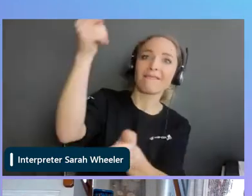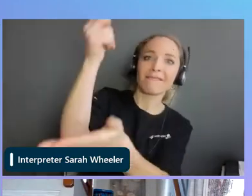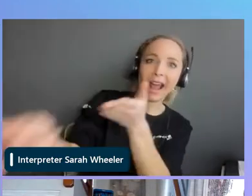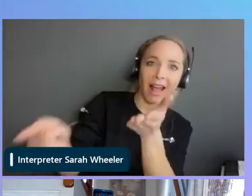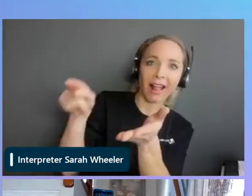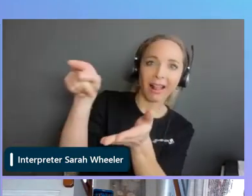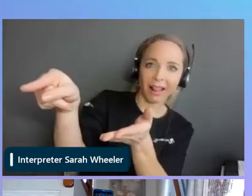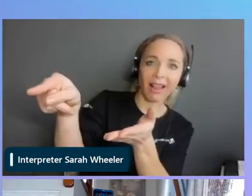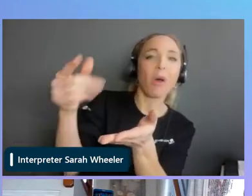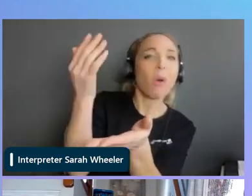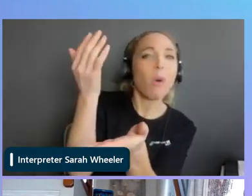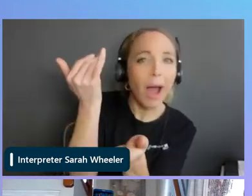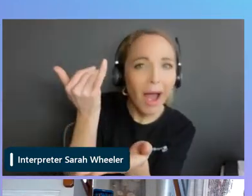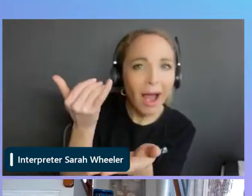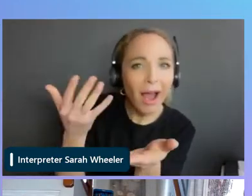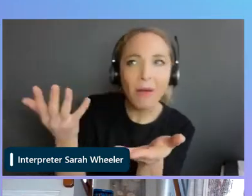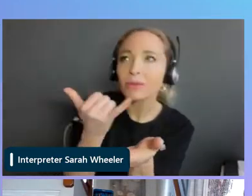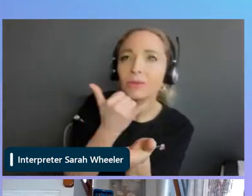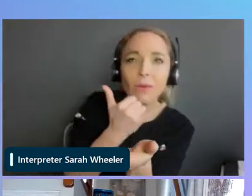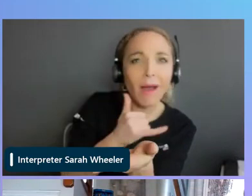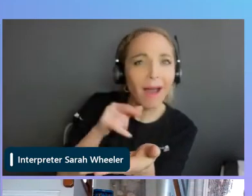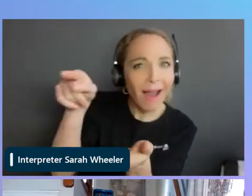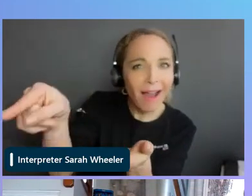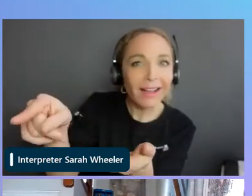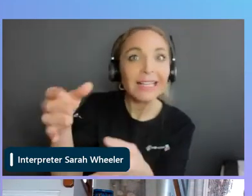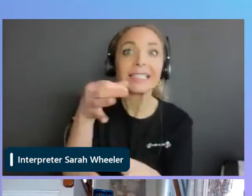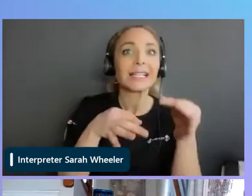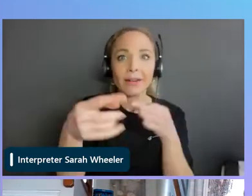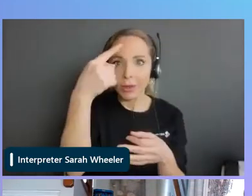thinking of if you're only thinking a month out, 2 months out.